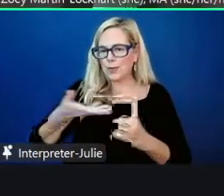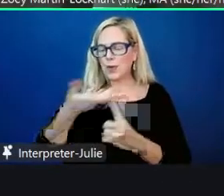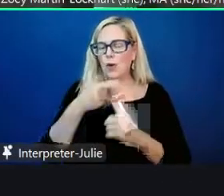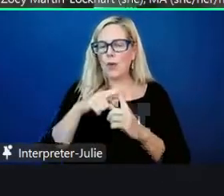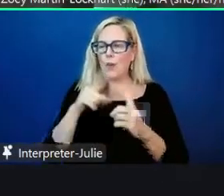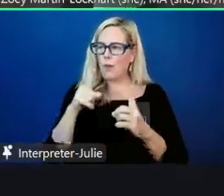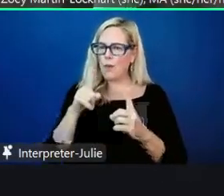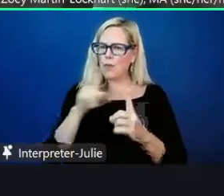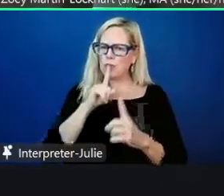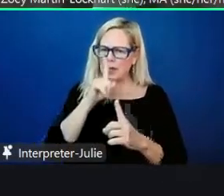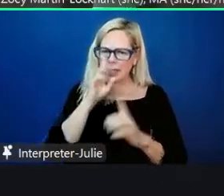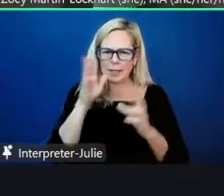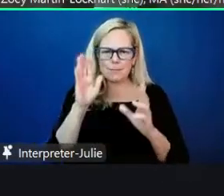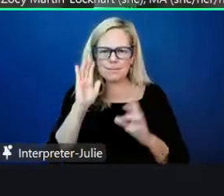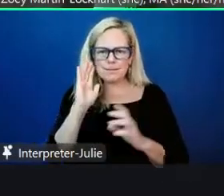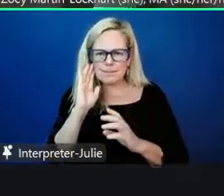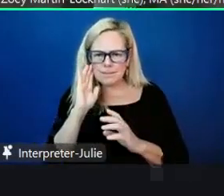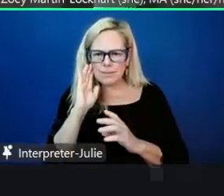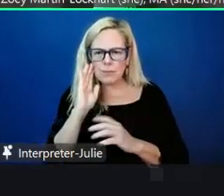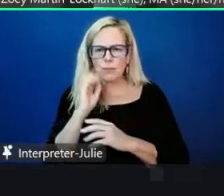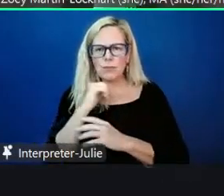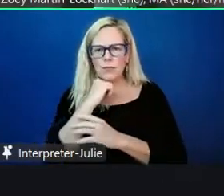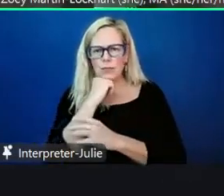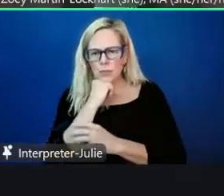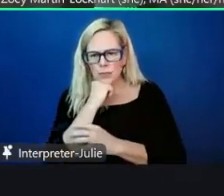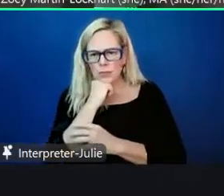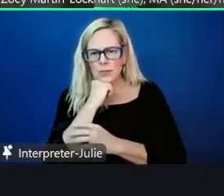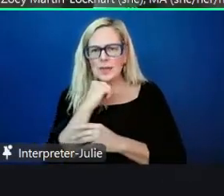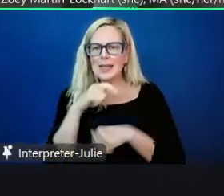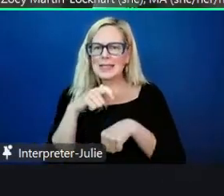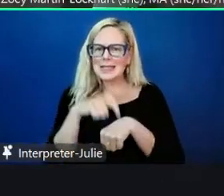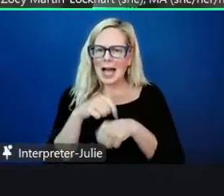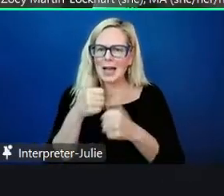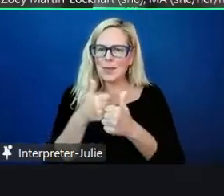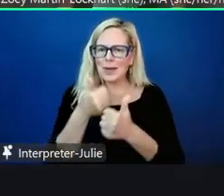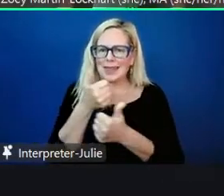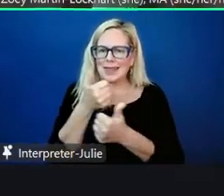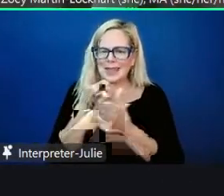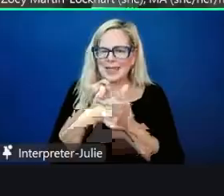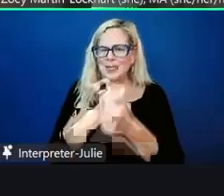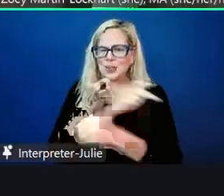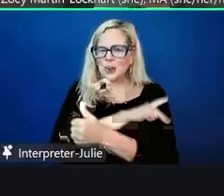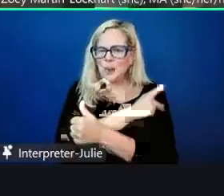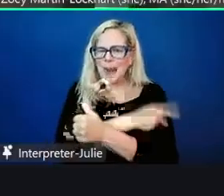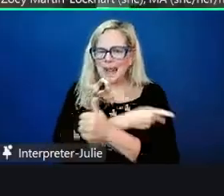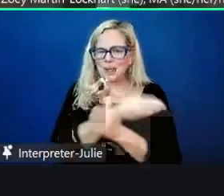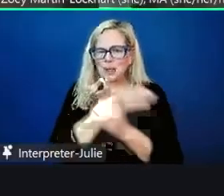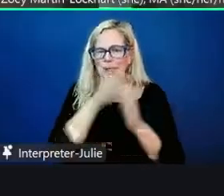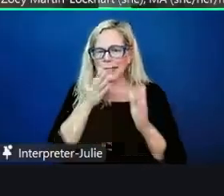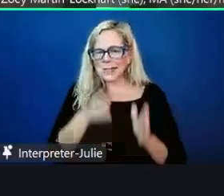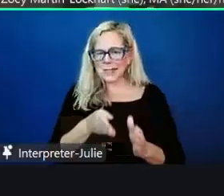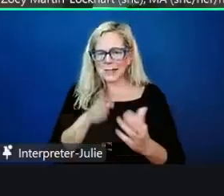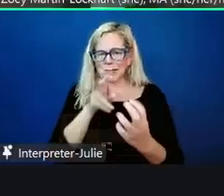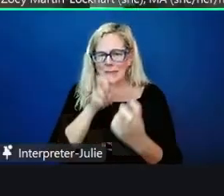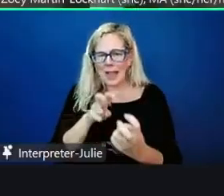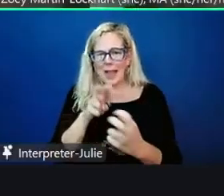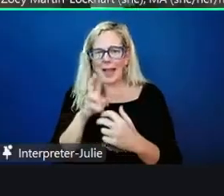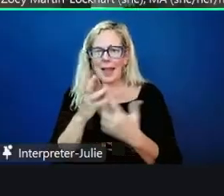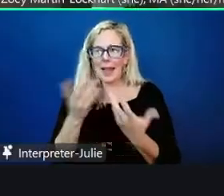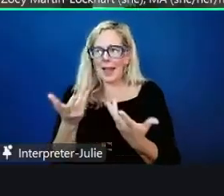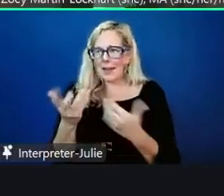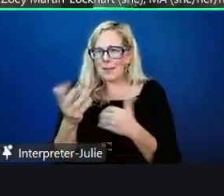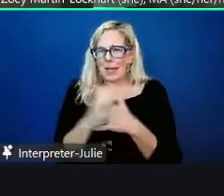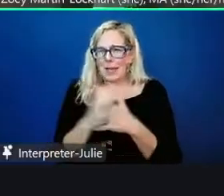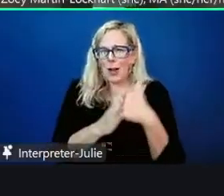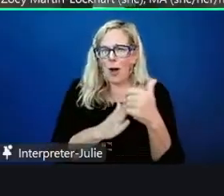by listening deeply and taking time with each patient, or comfort with transparency and uncertainty